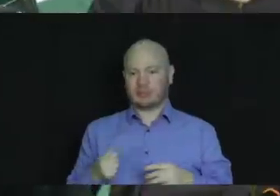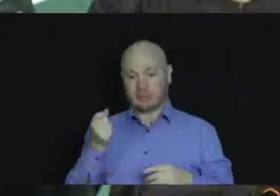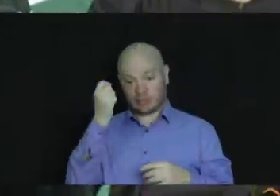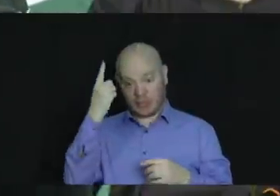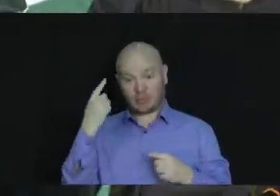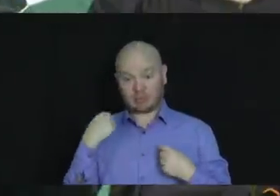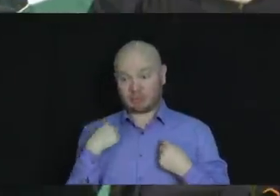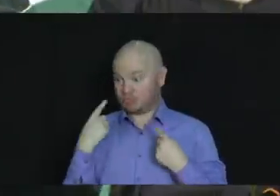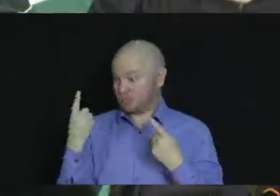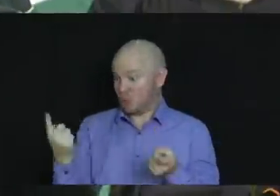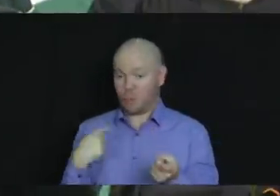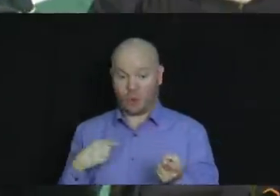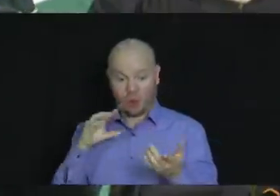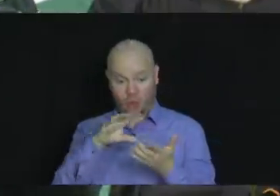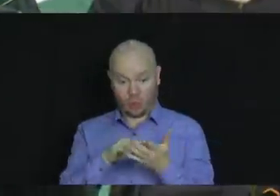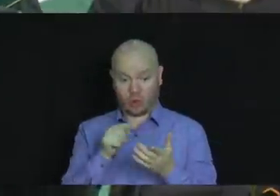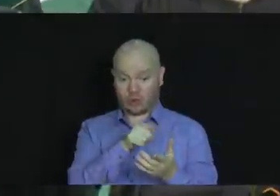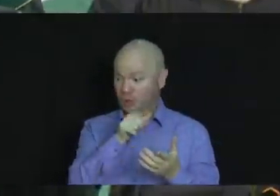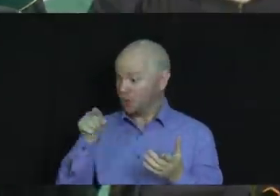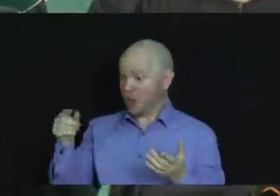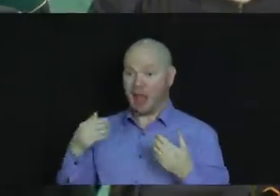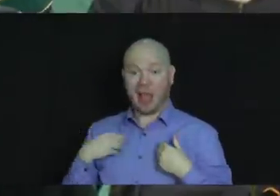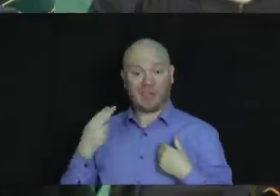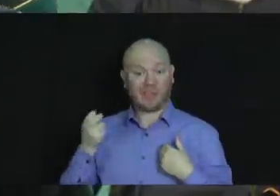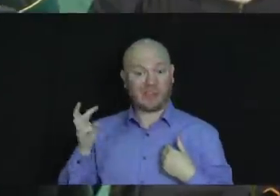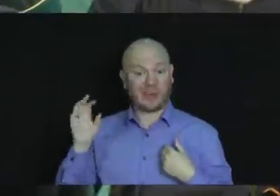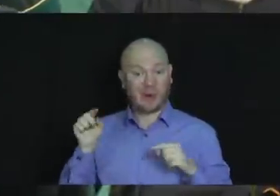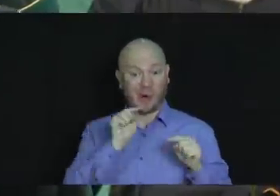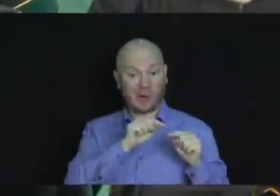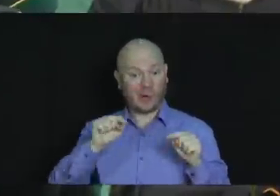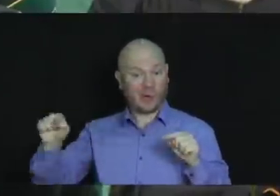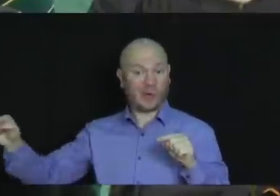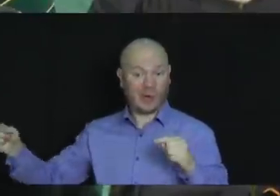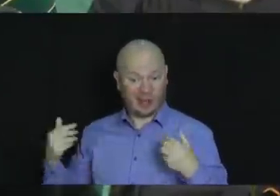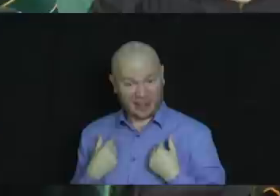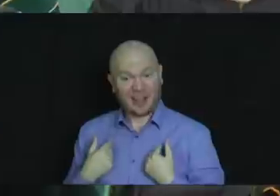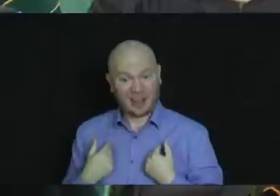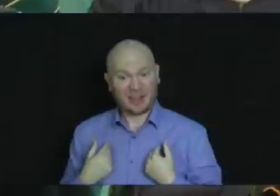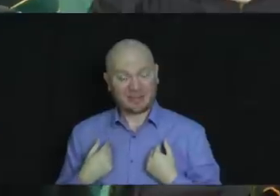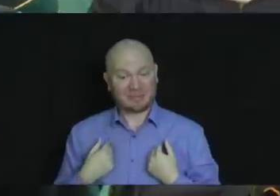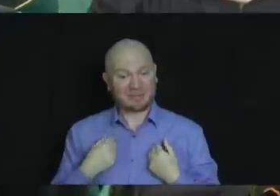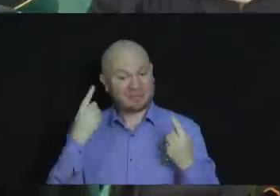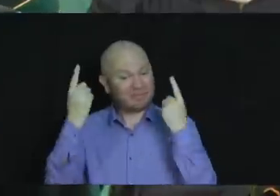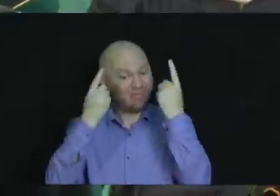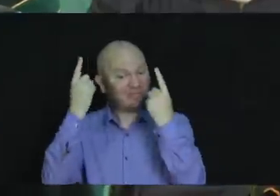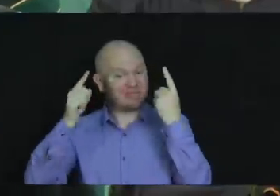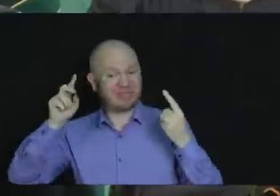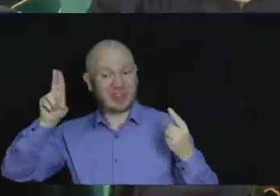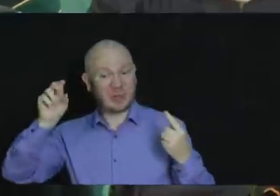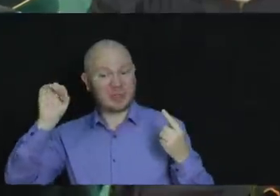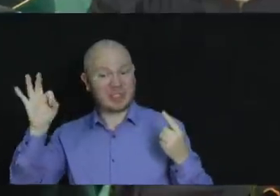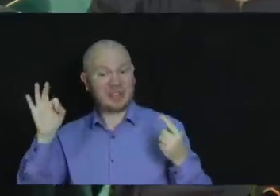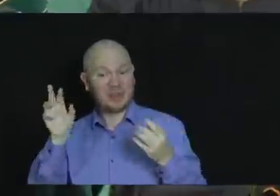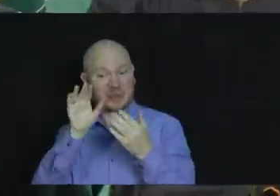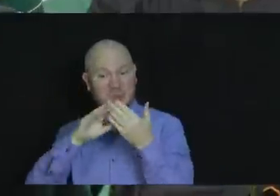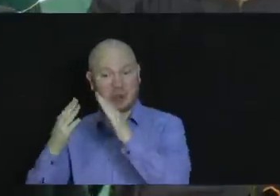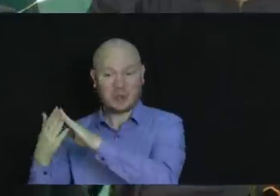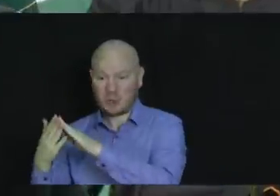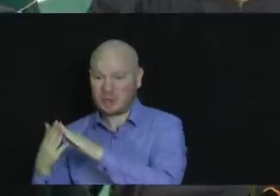us. Consider the members of the USF community who've worked tirelessly to transition more